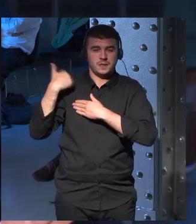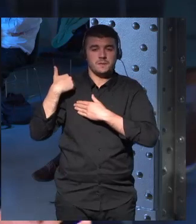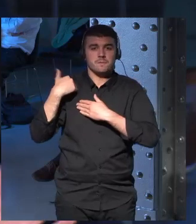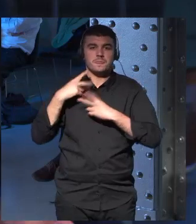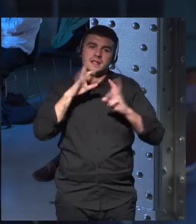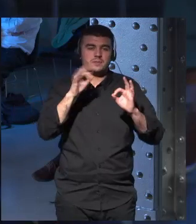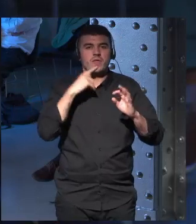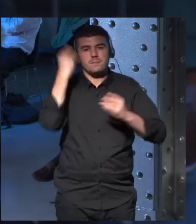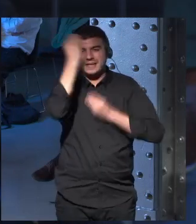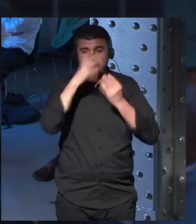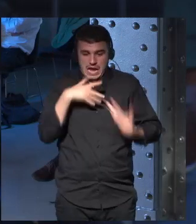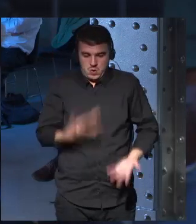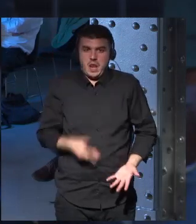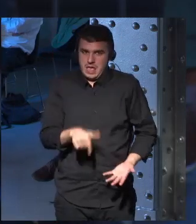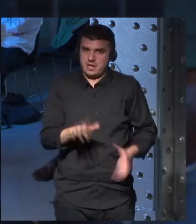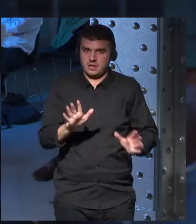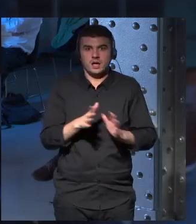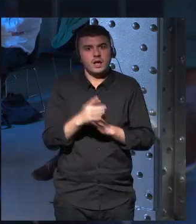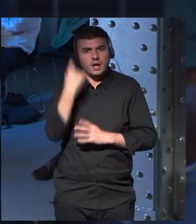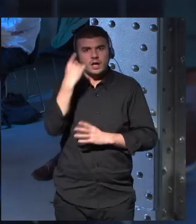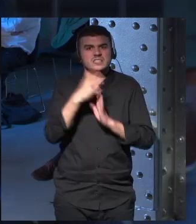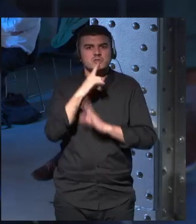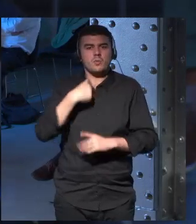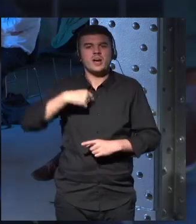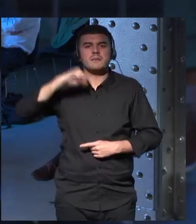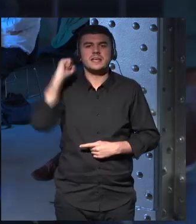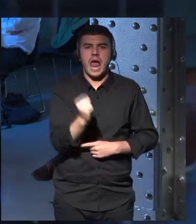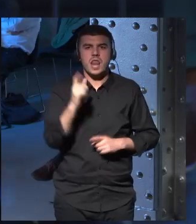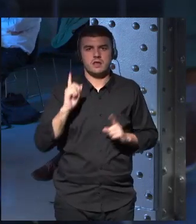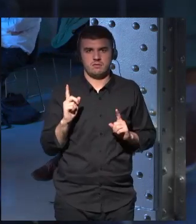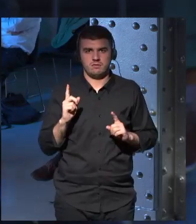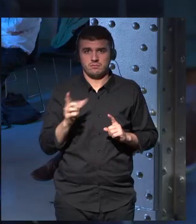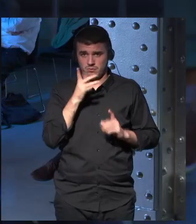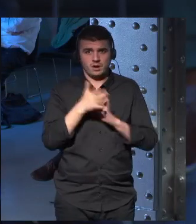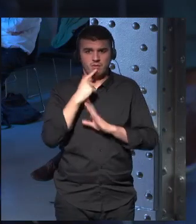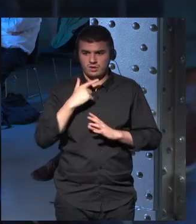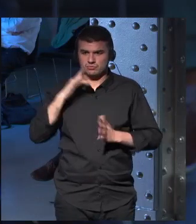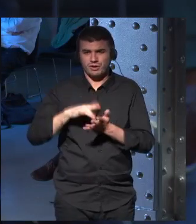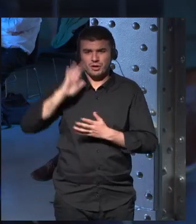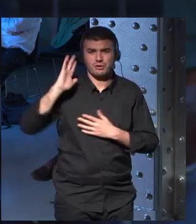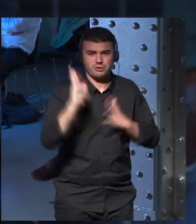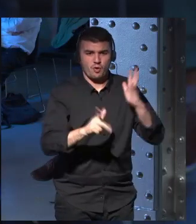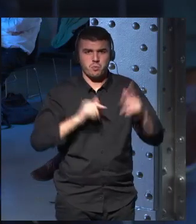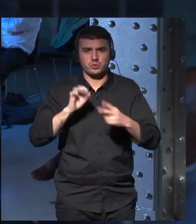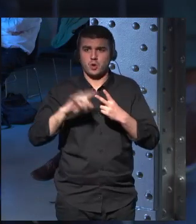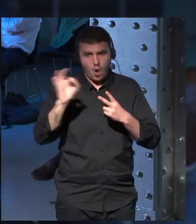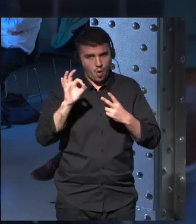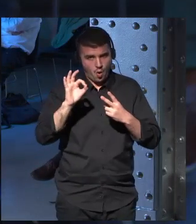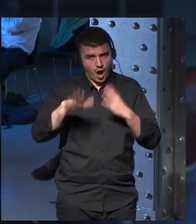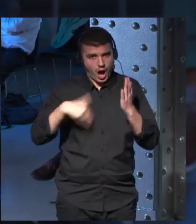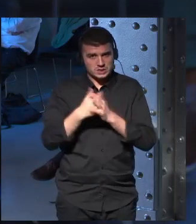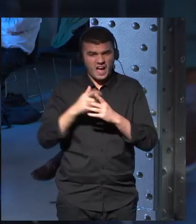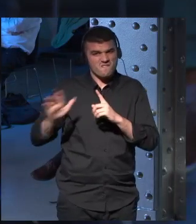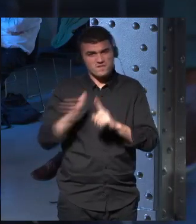today's thinking, criminals. They indulged in theft and in some cases in violence and murder.